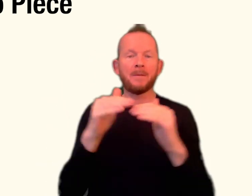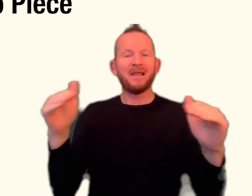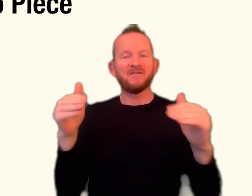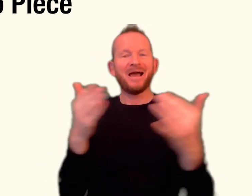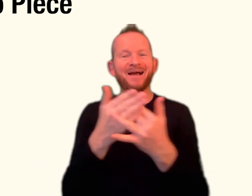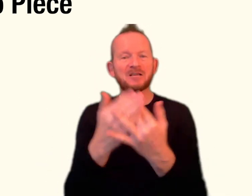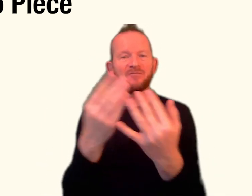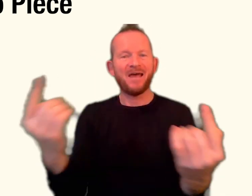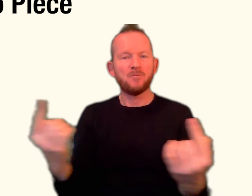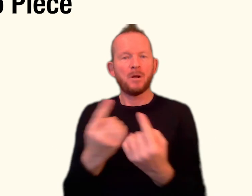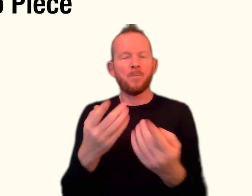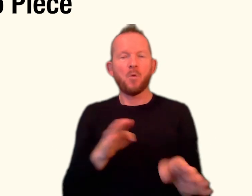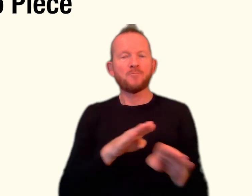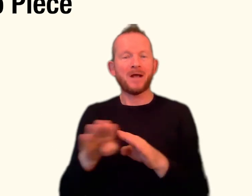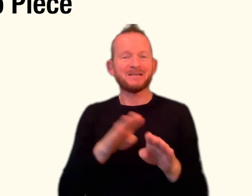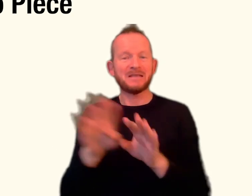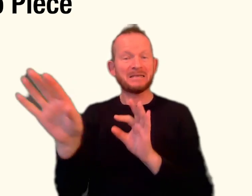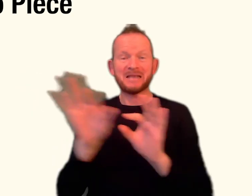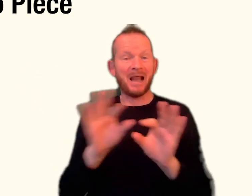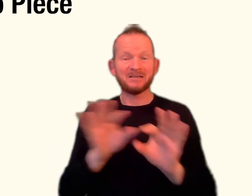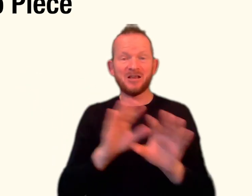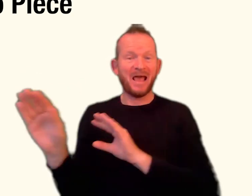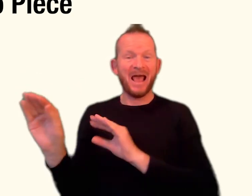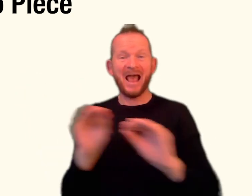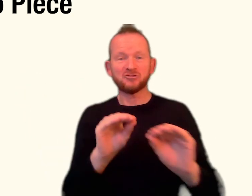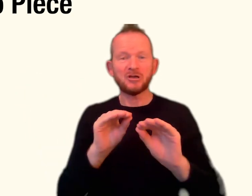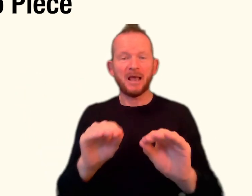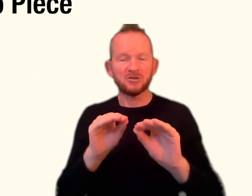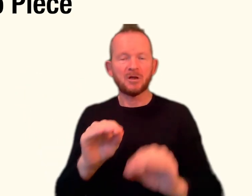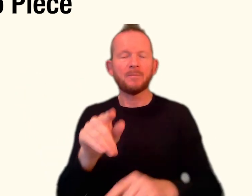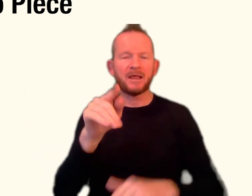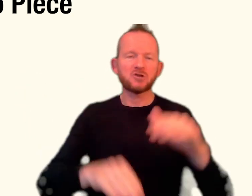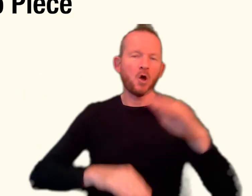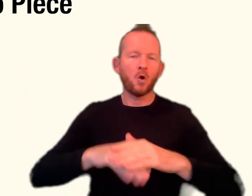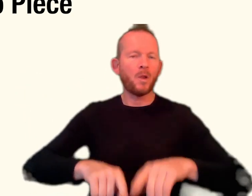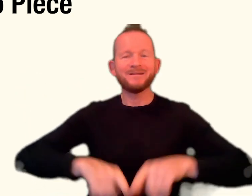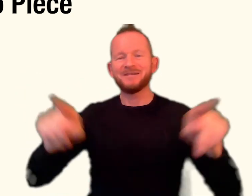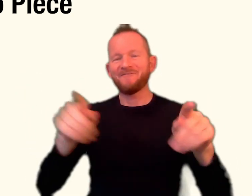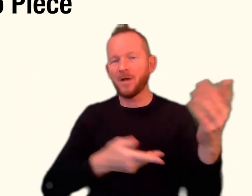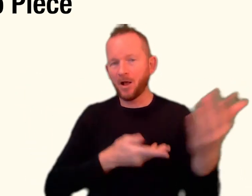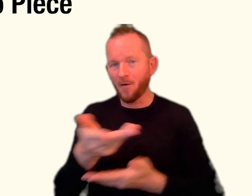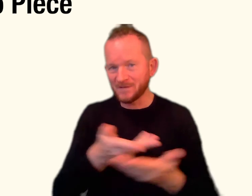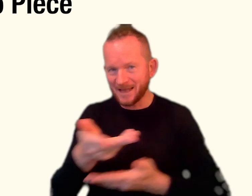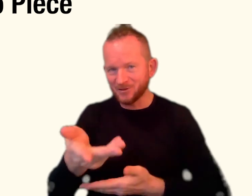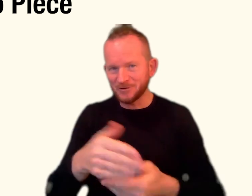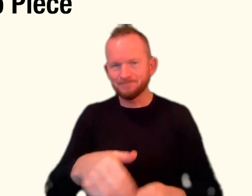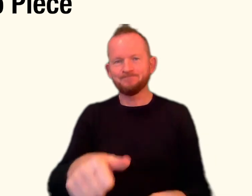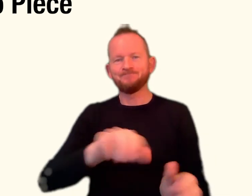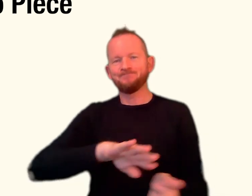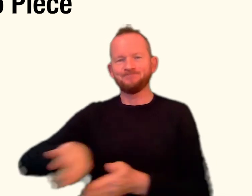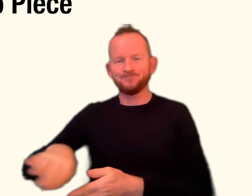we're practicing selective education. But that's a wholly different conversation. Well, I